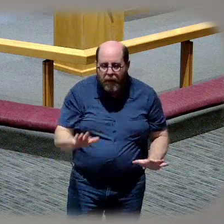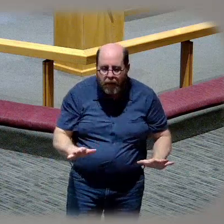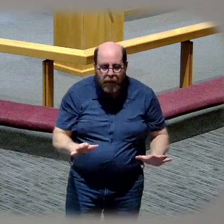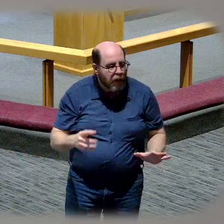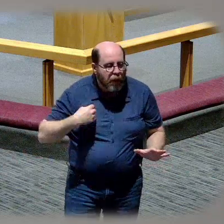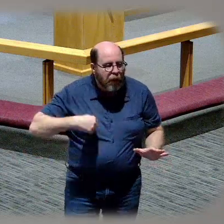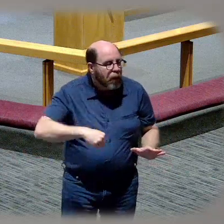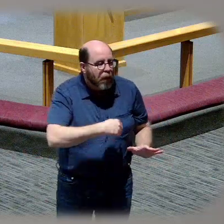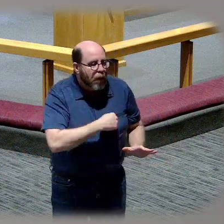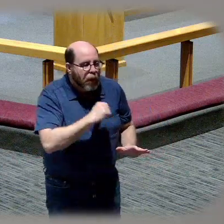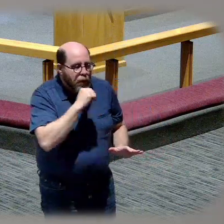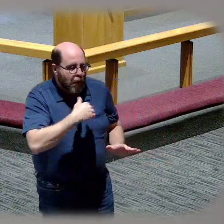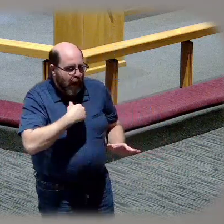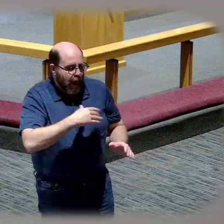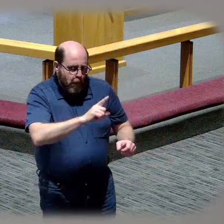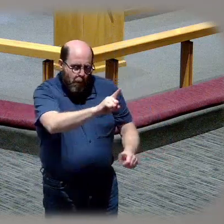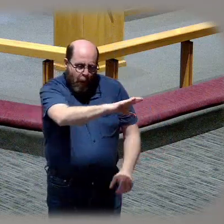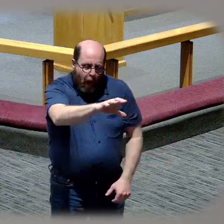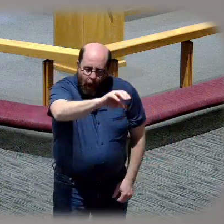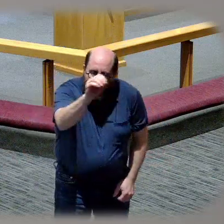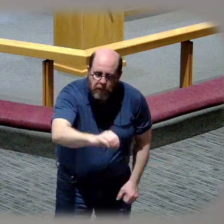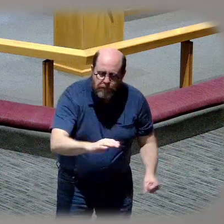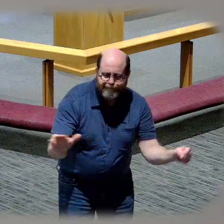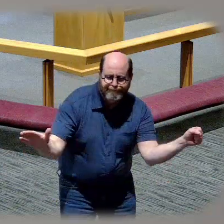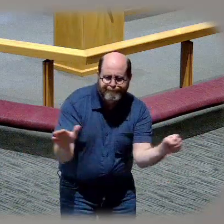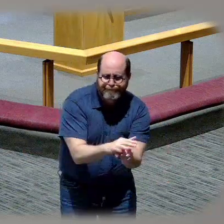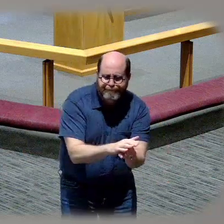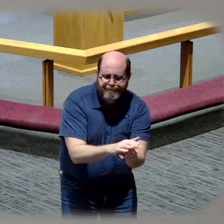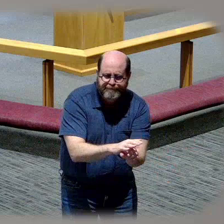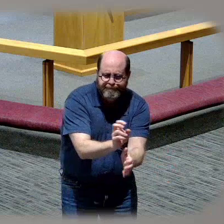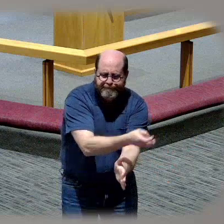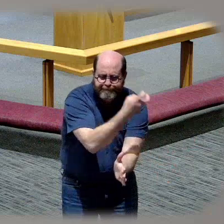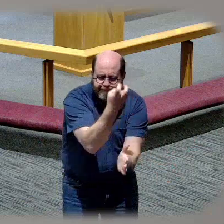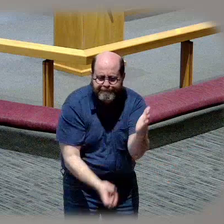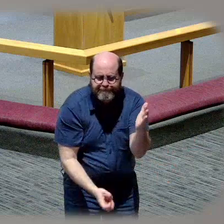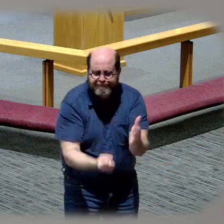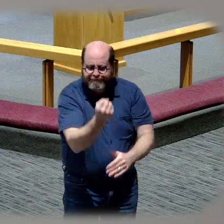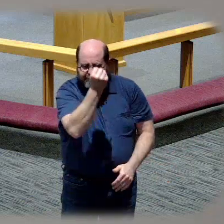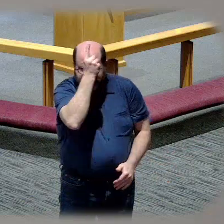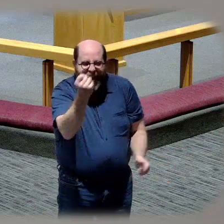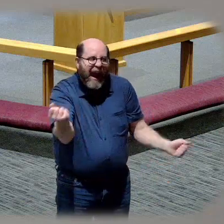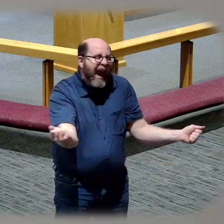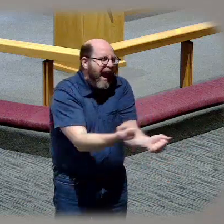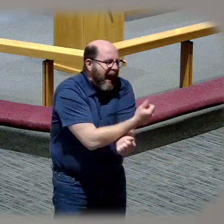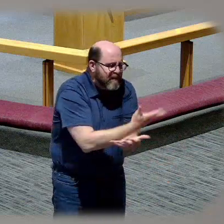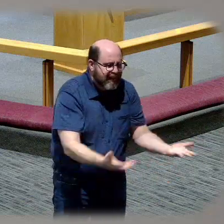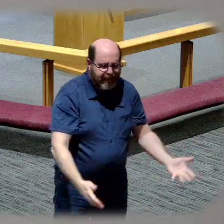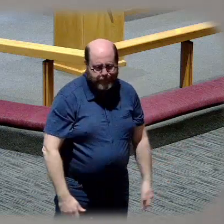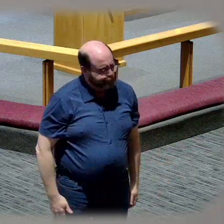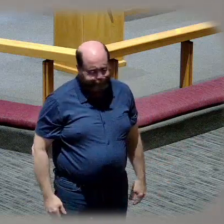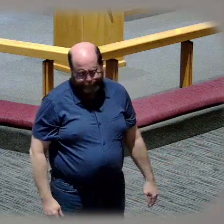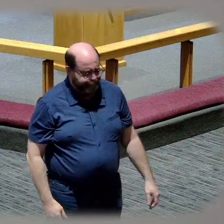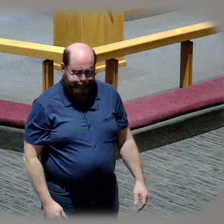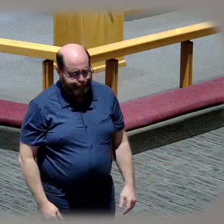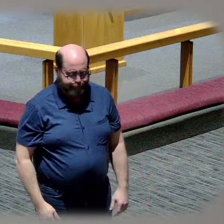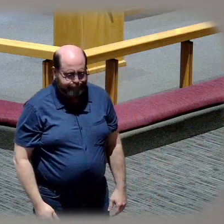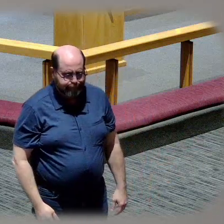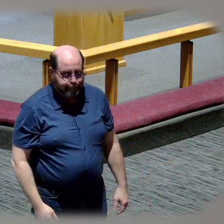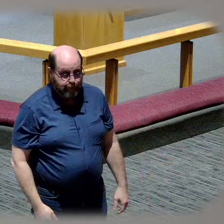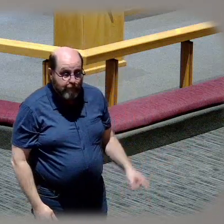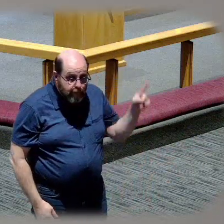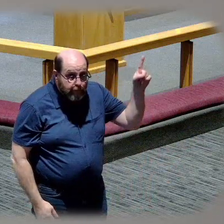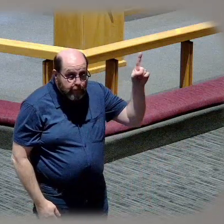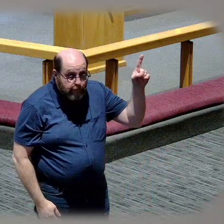have a definitive, exhaustive grasp on everything. But